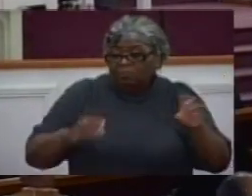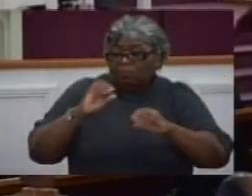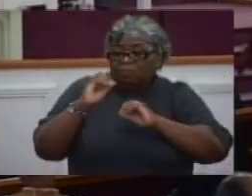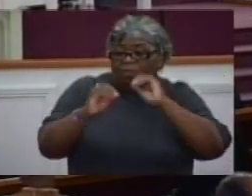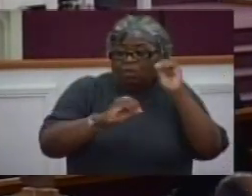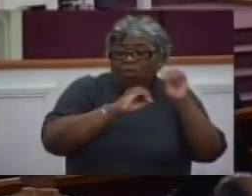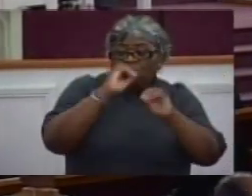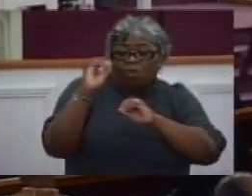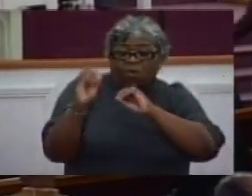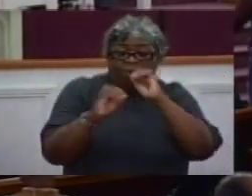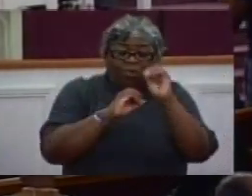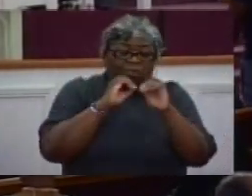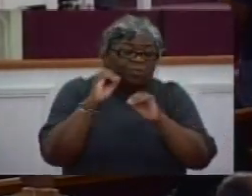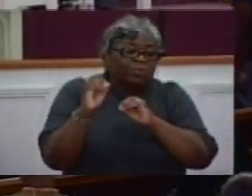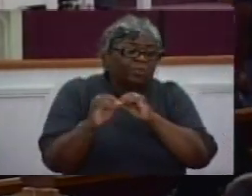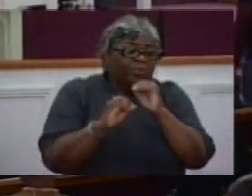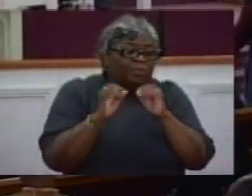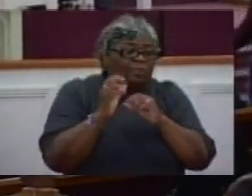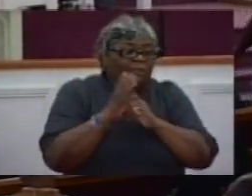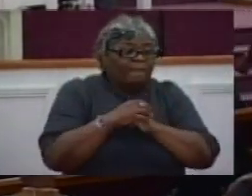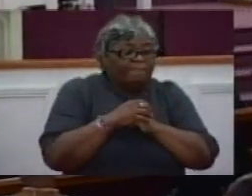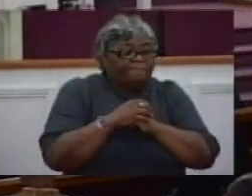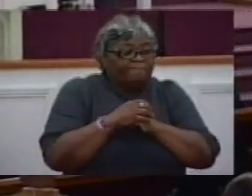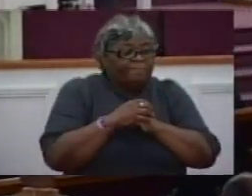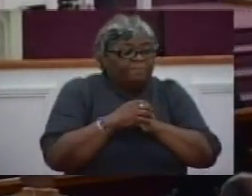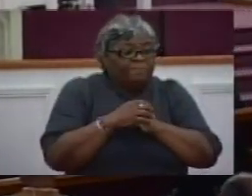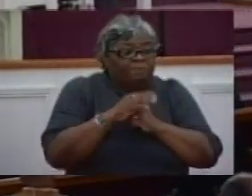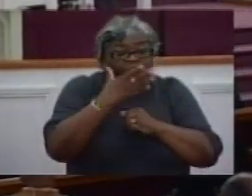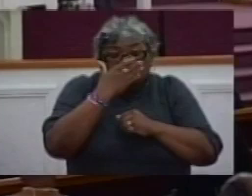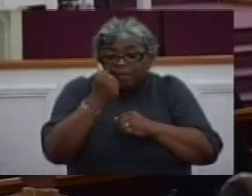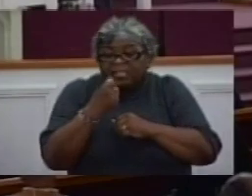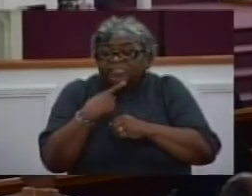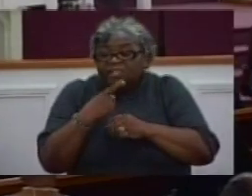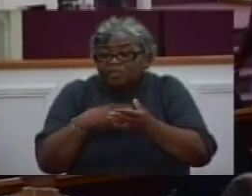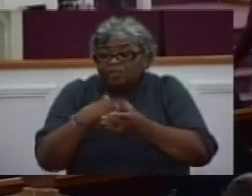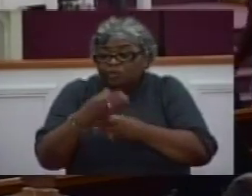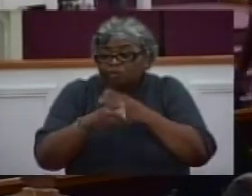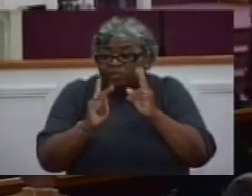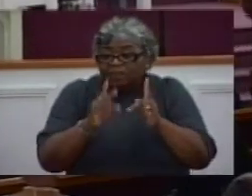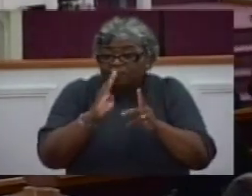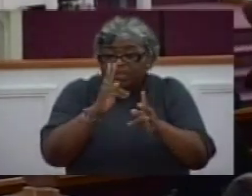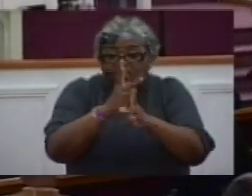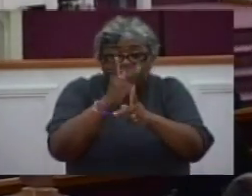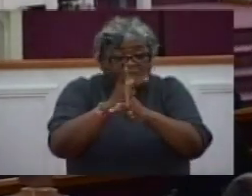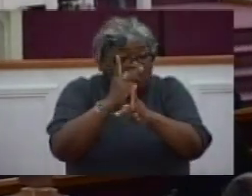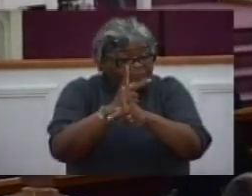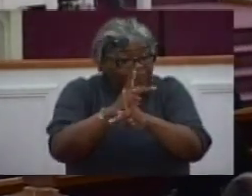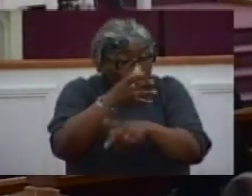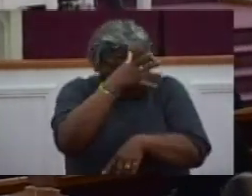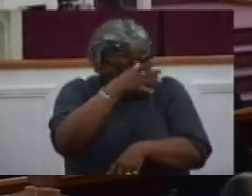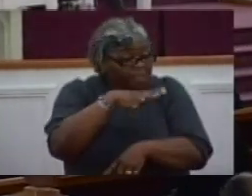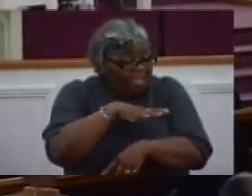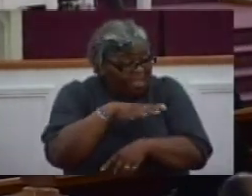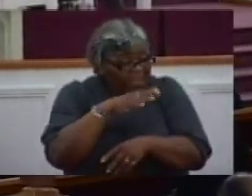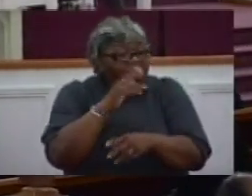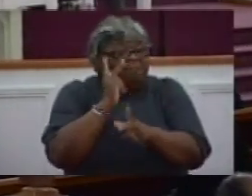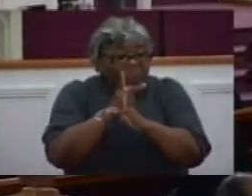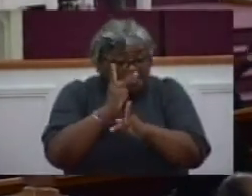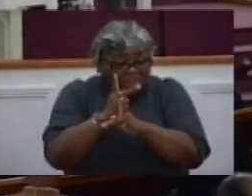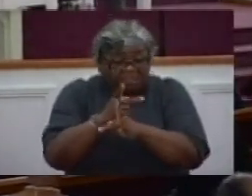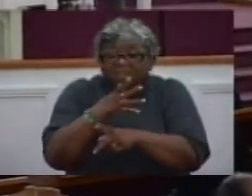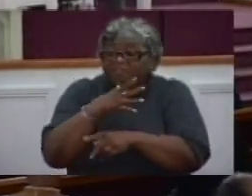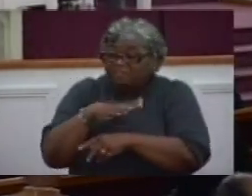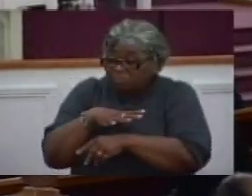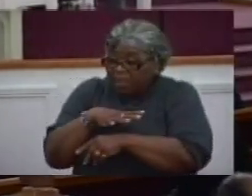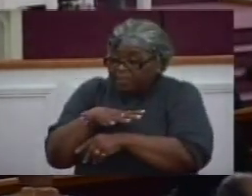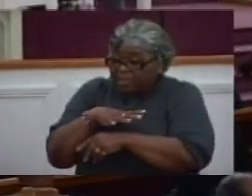Oh, am I in the right house on the day? You better tell your neighbor, say, be careful, man. Be careful,